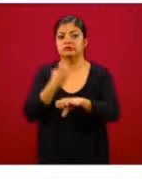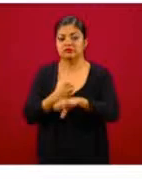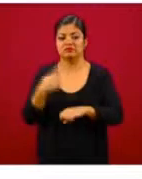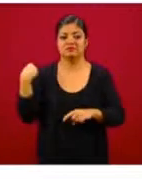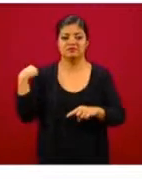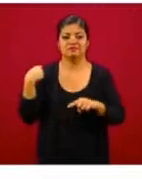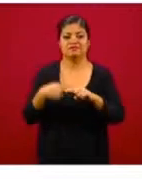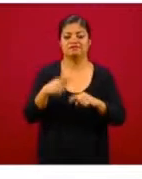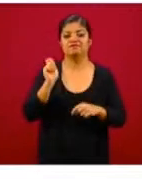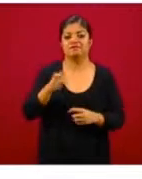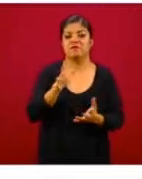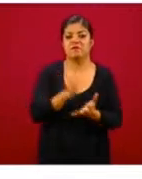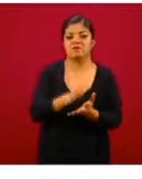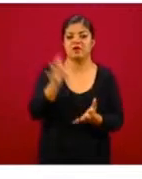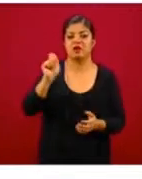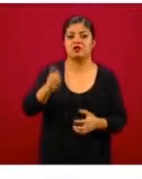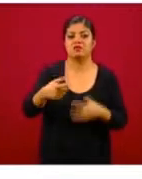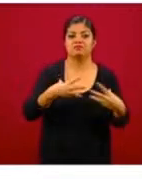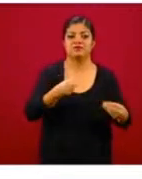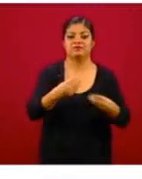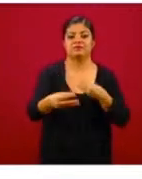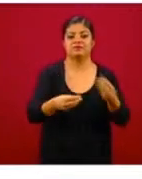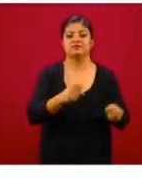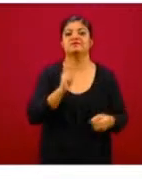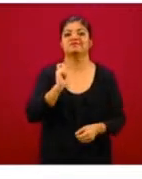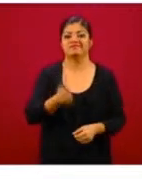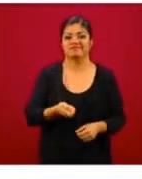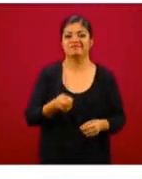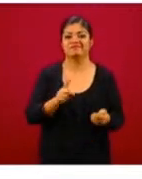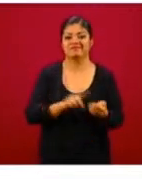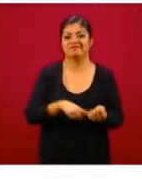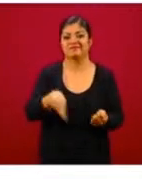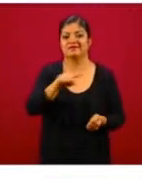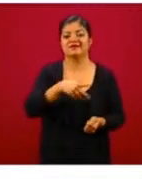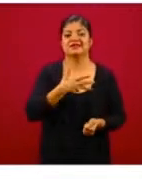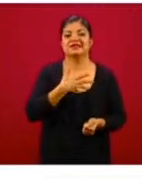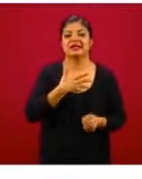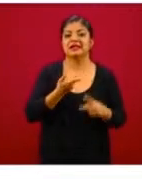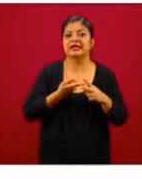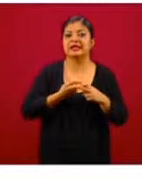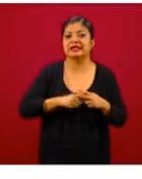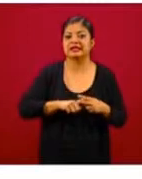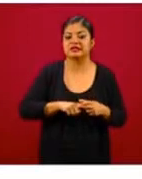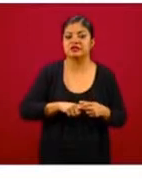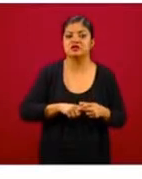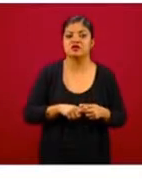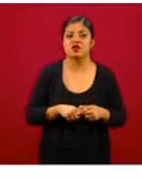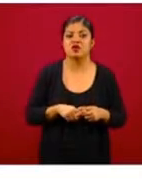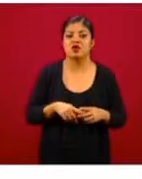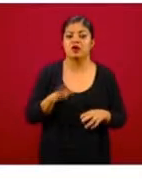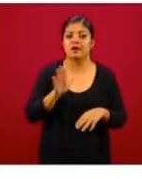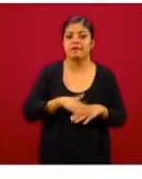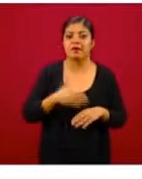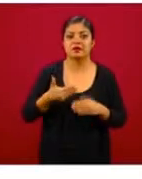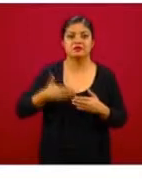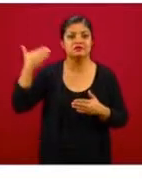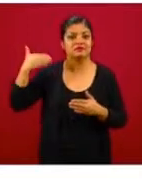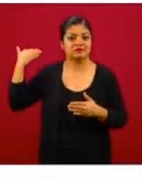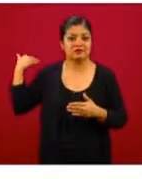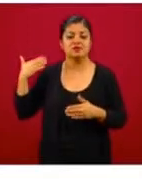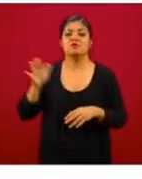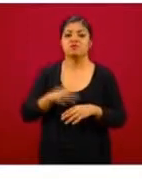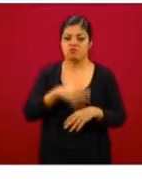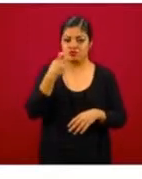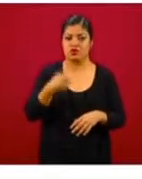California, State of Mexico, and Mexico City, who are the states or the federal entities that have had this spread because